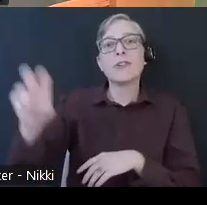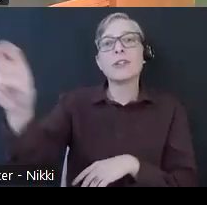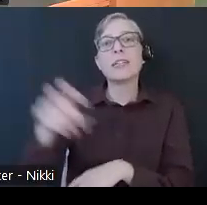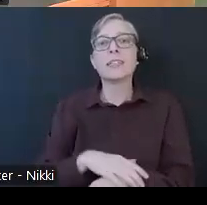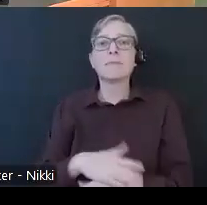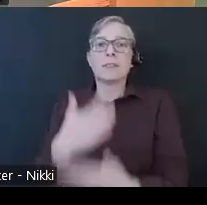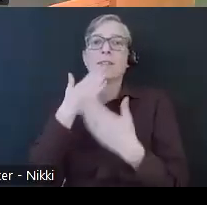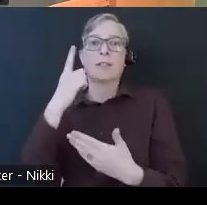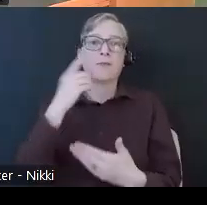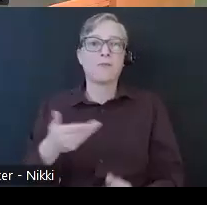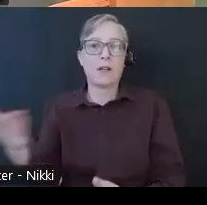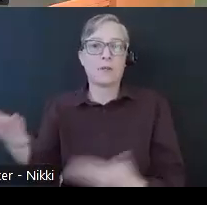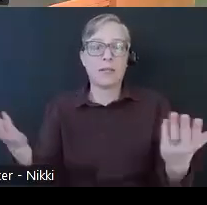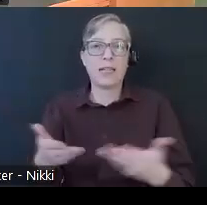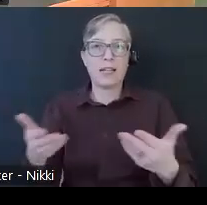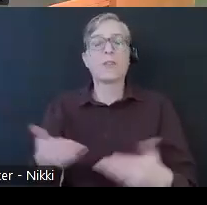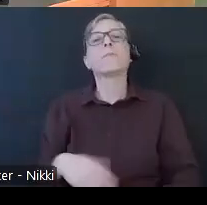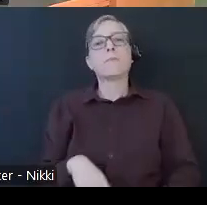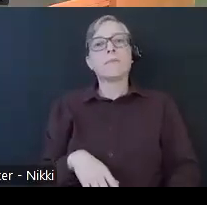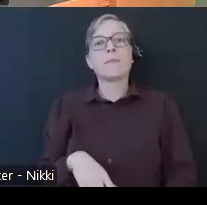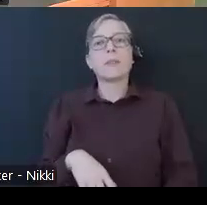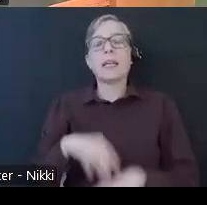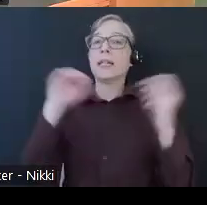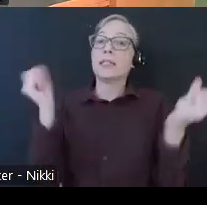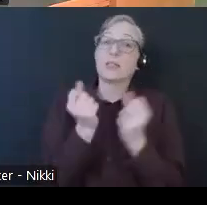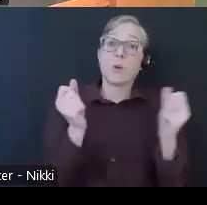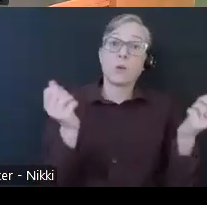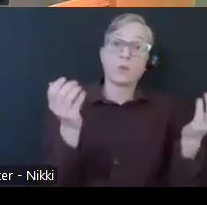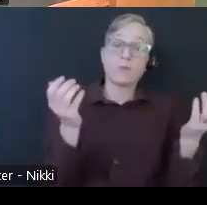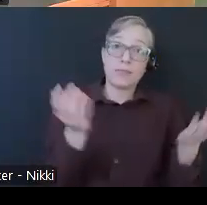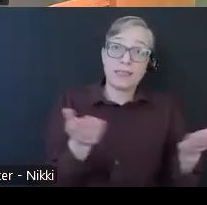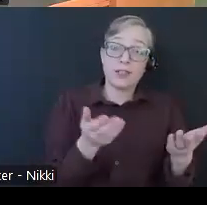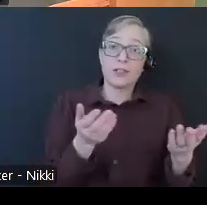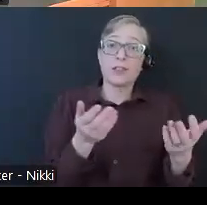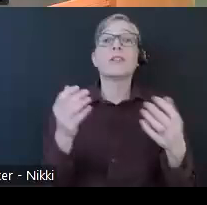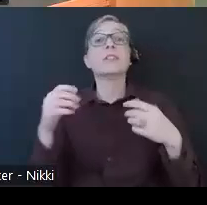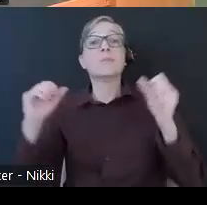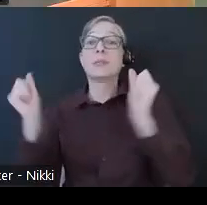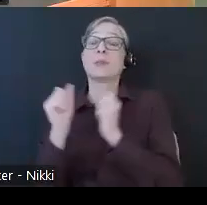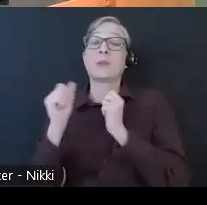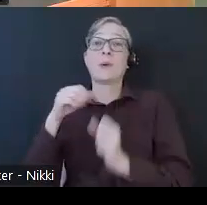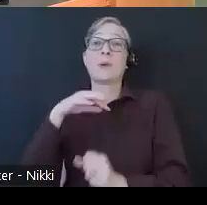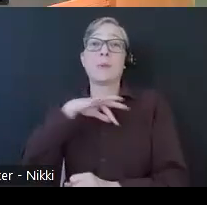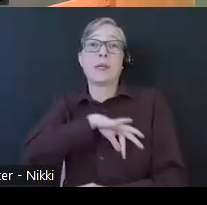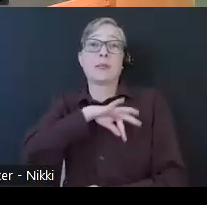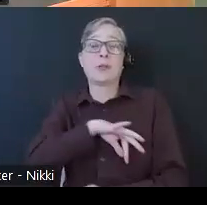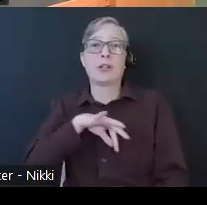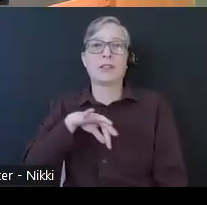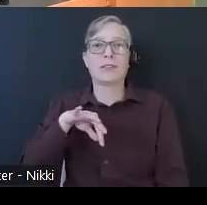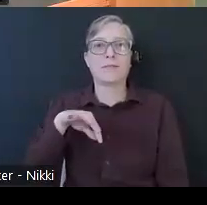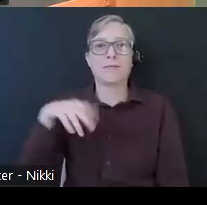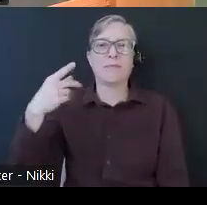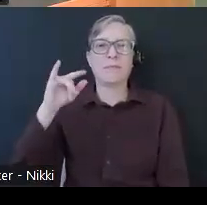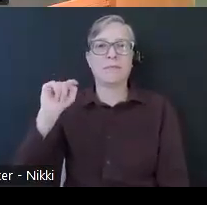to be in Rochester. It's cold in Pittsburgh as well. And I looked at the temperature differential. It's very, very